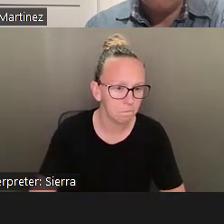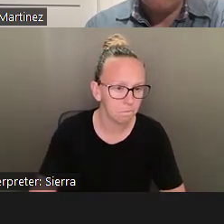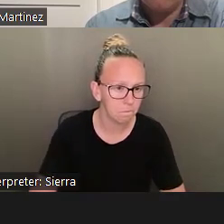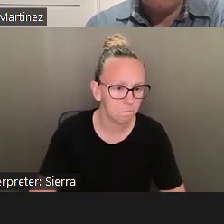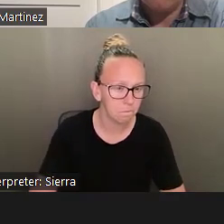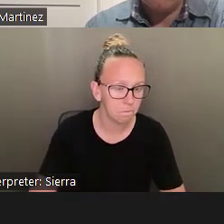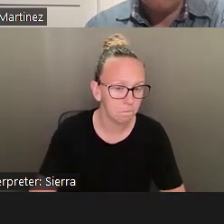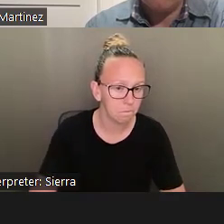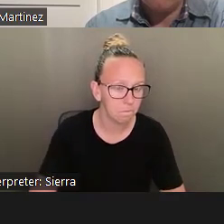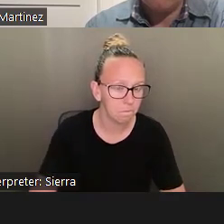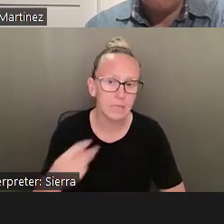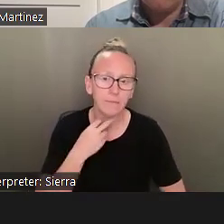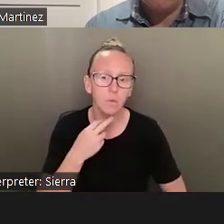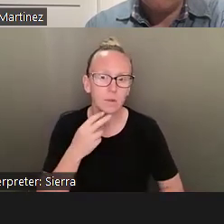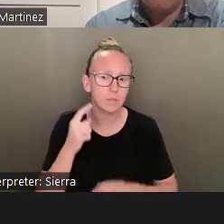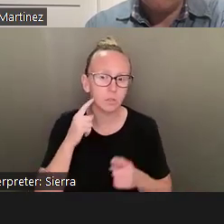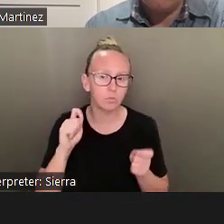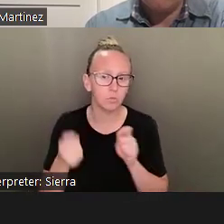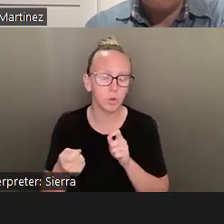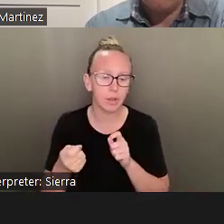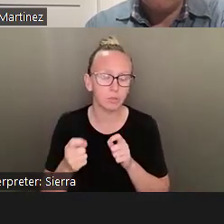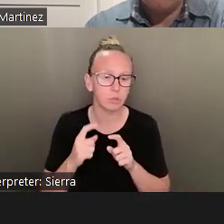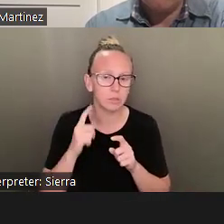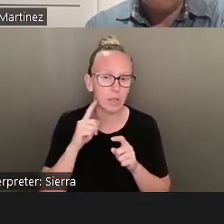December 17th, 2024.